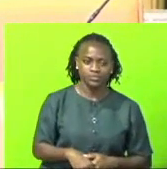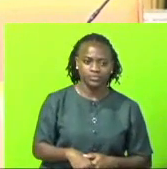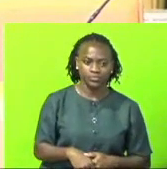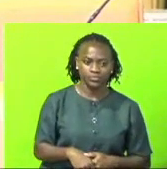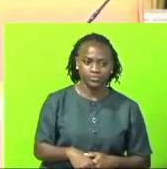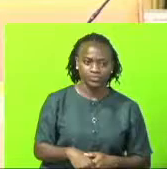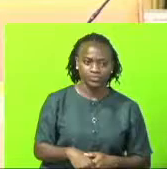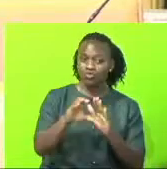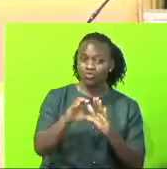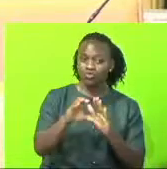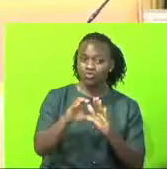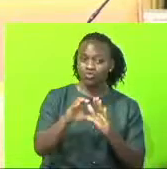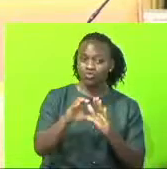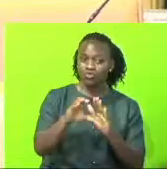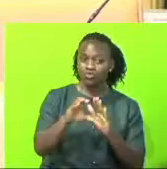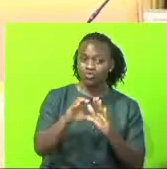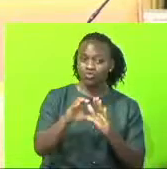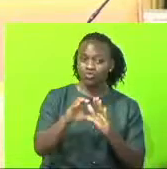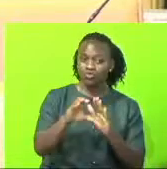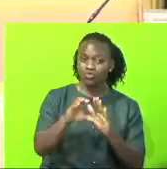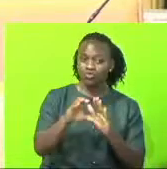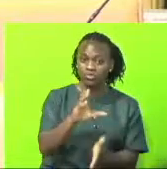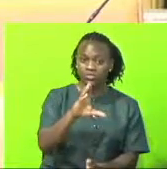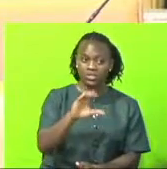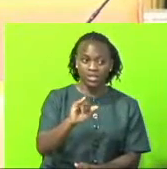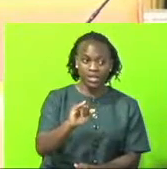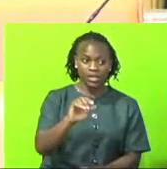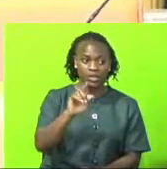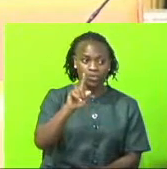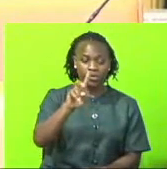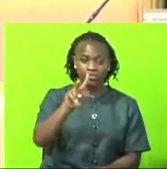constitutional instruments CI 127.